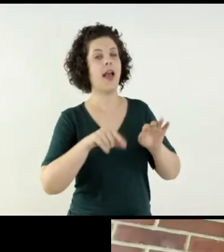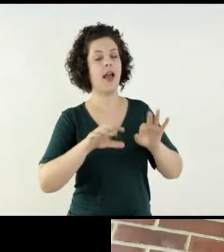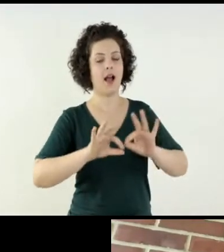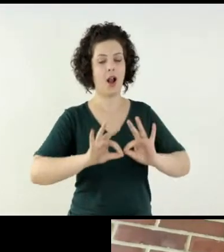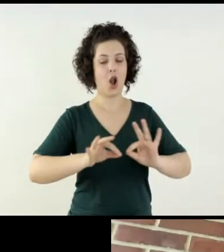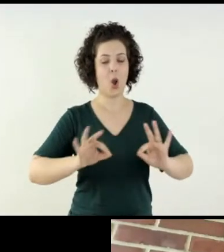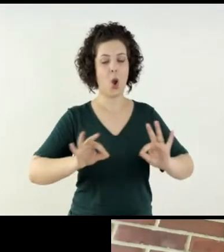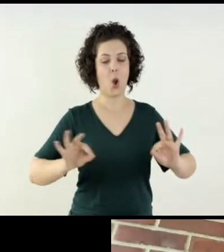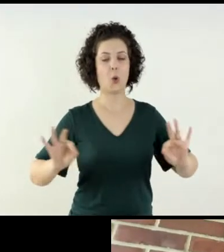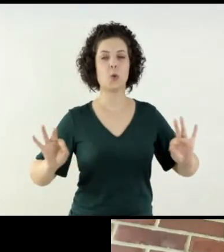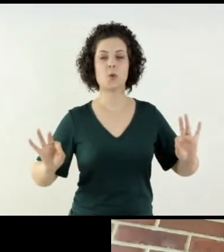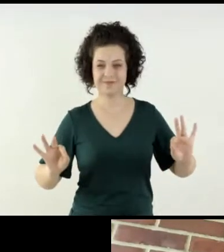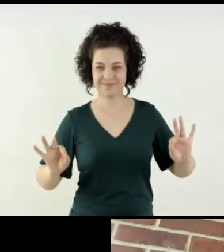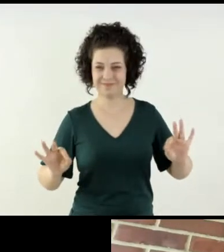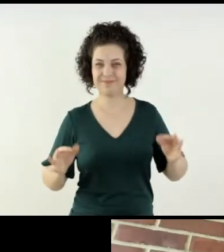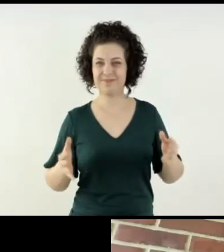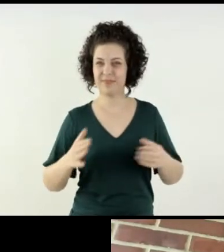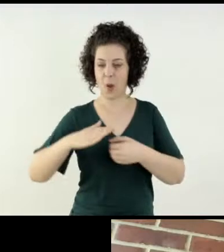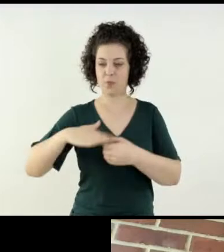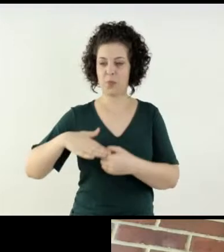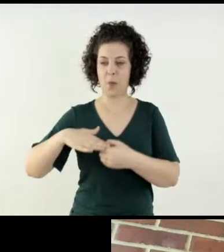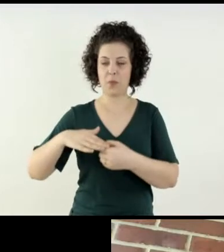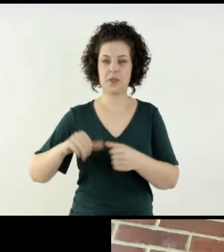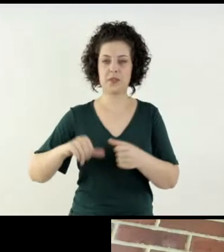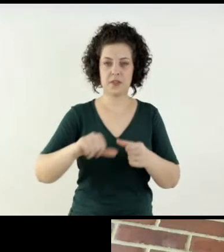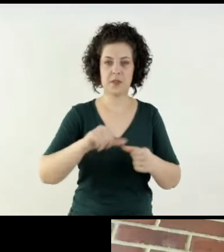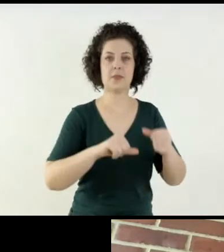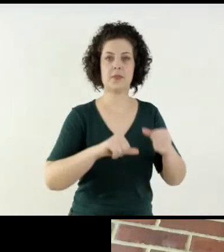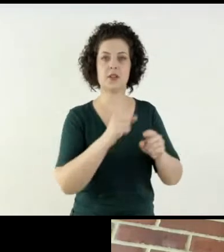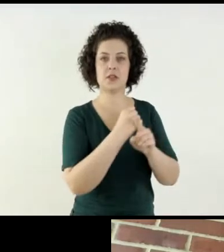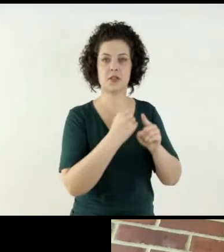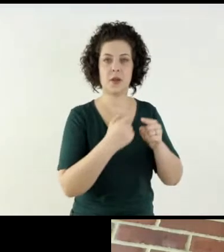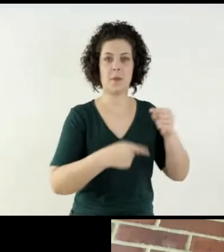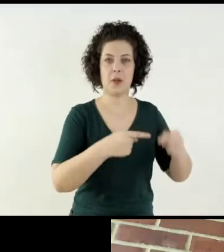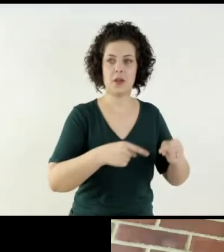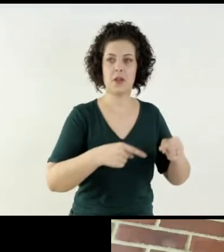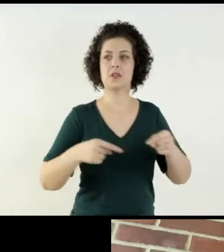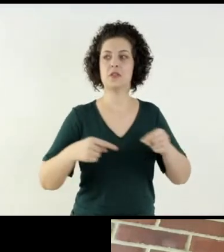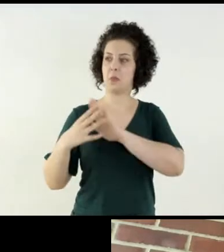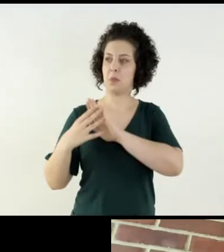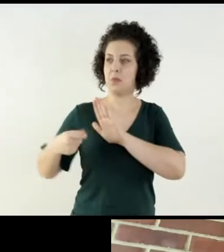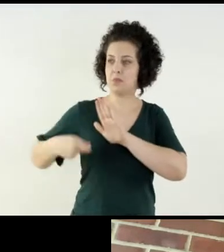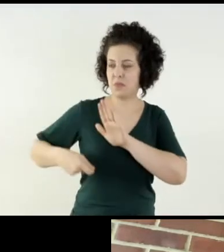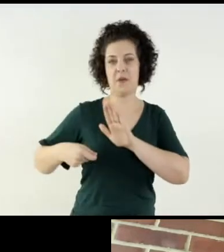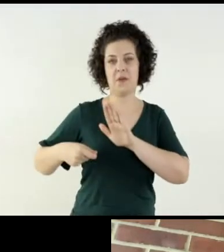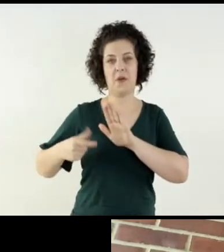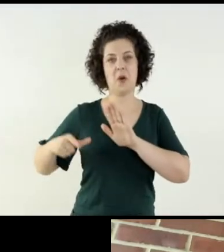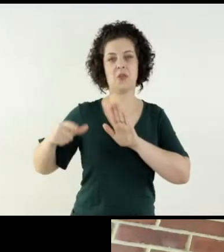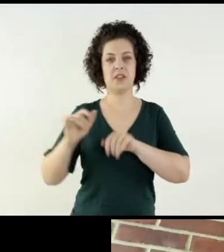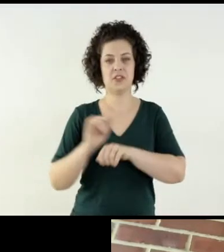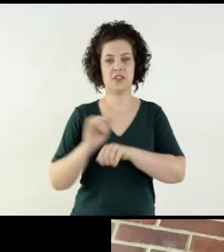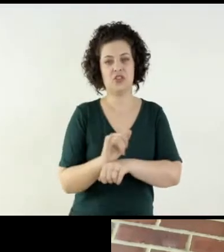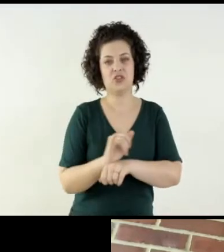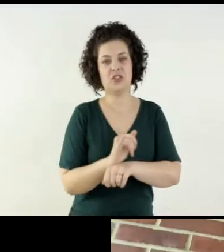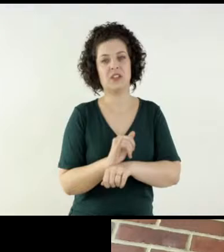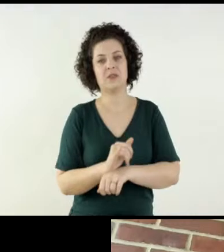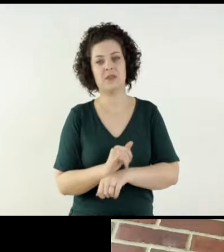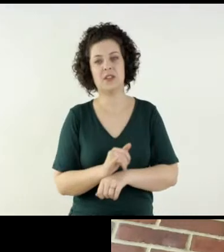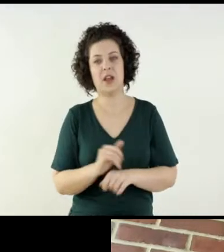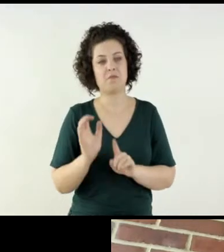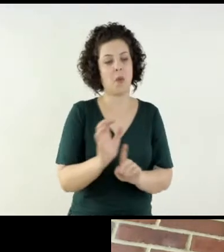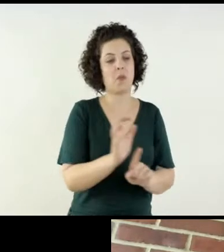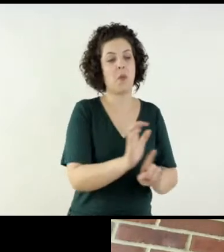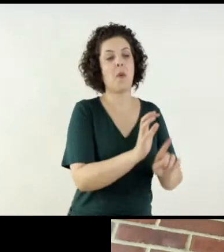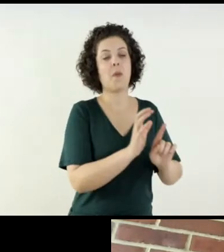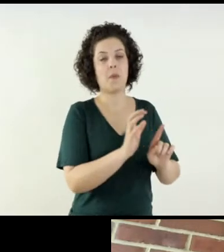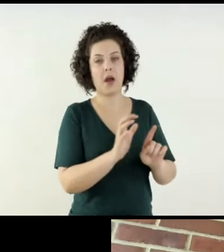another feminist project with which perhaps you are familiar, and that is Marianne Vex's project,